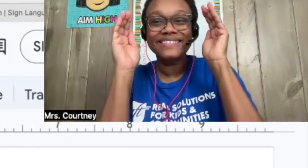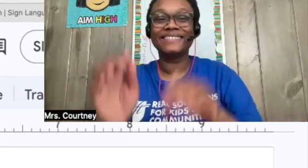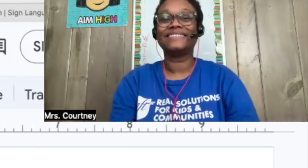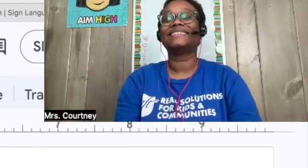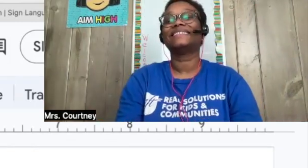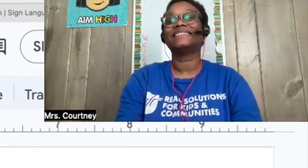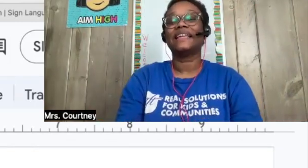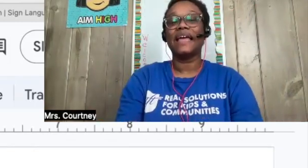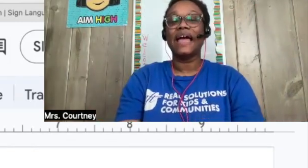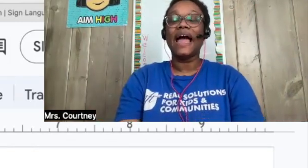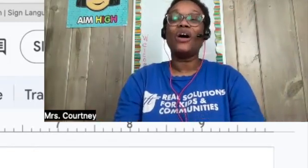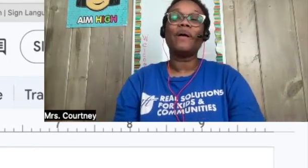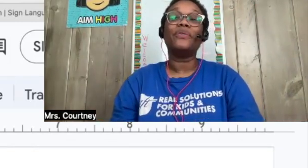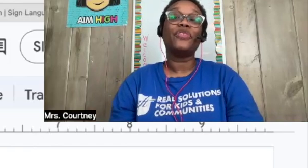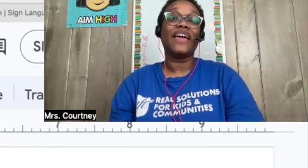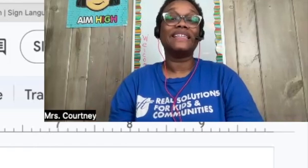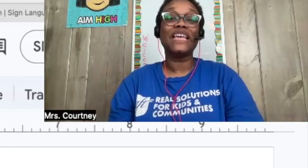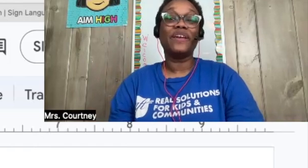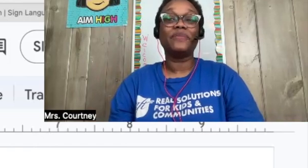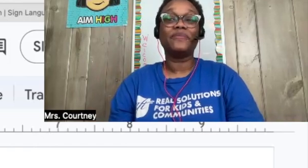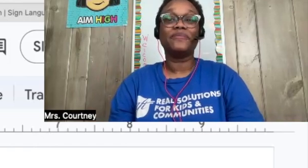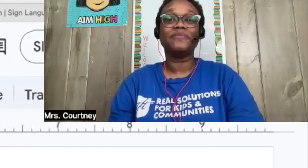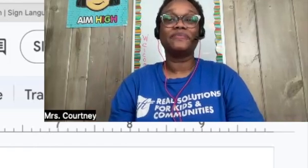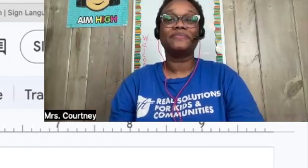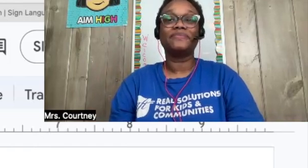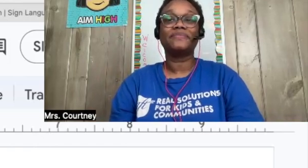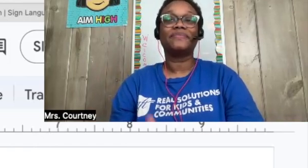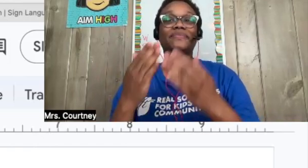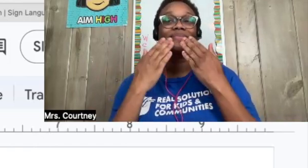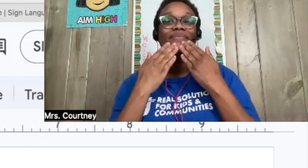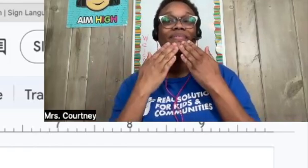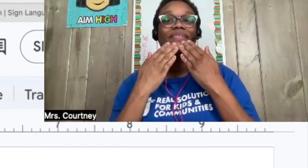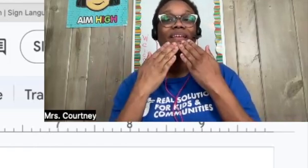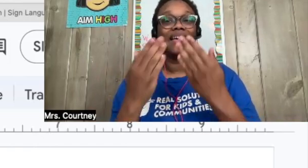Halloween. How about Thanksgiving?